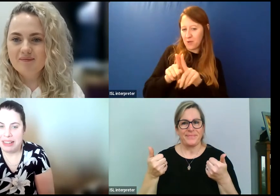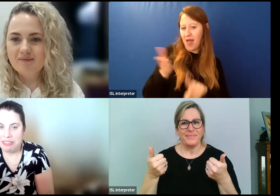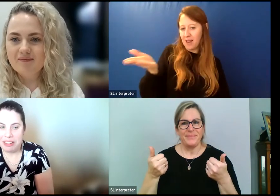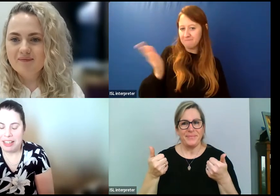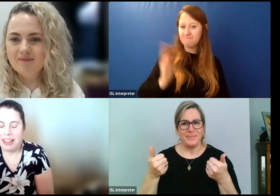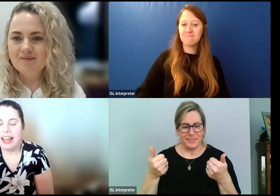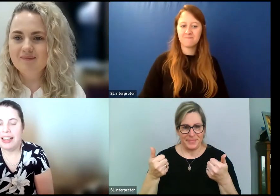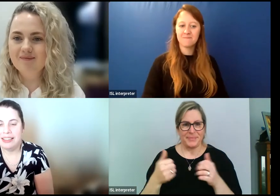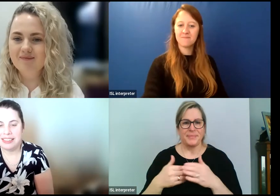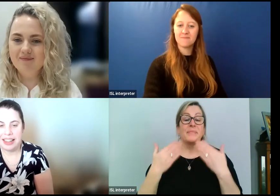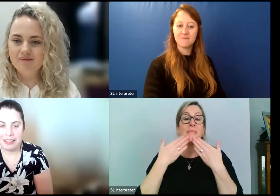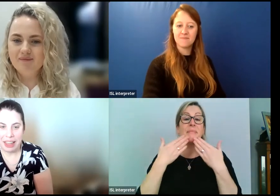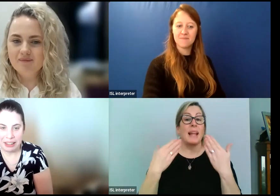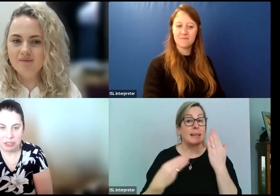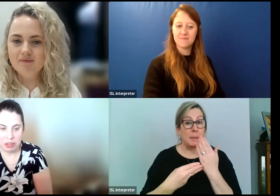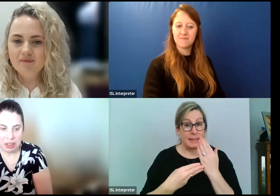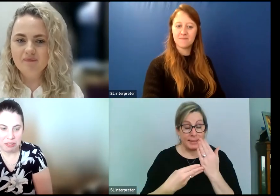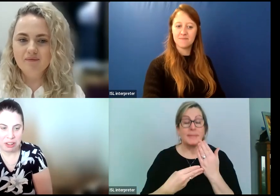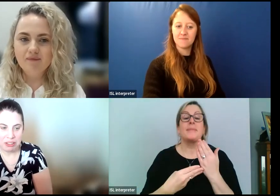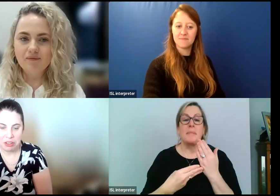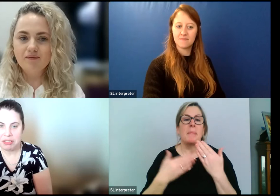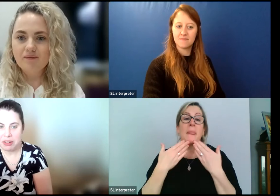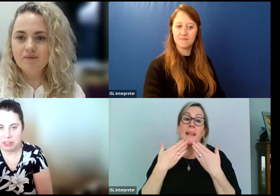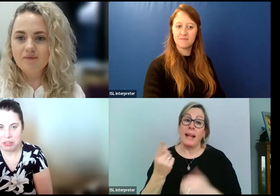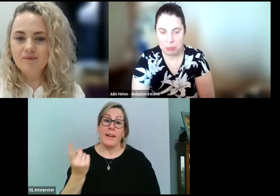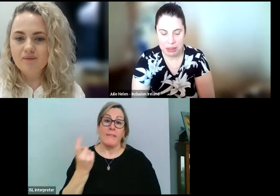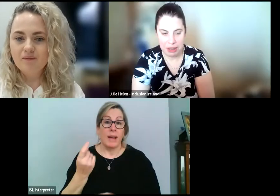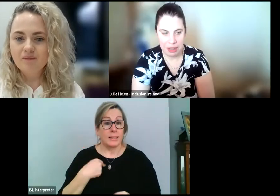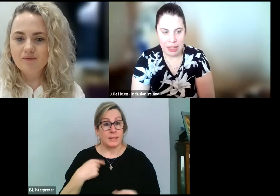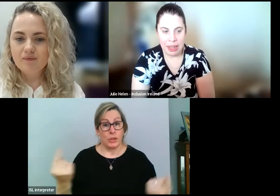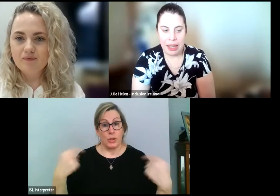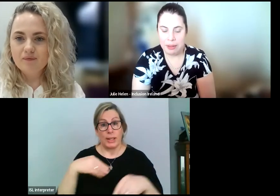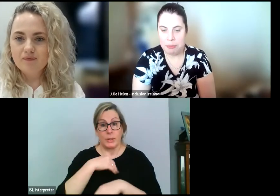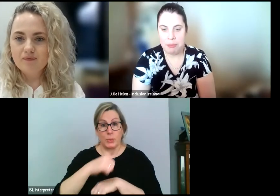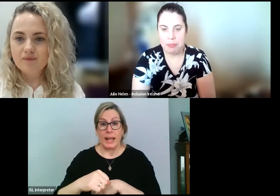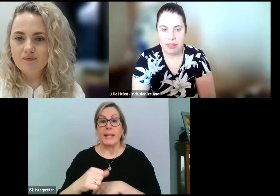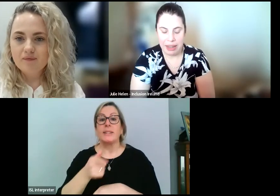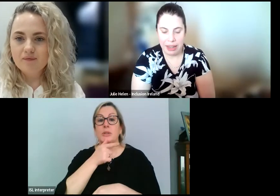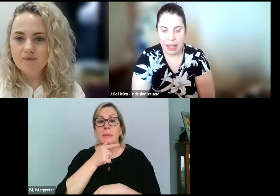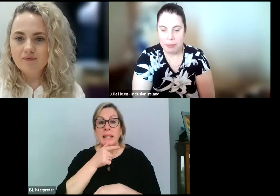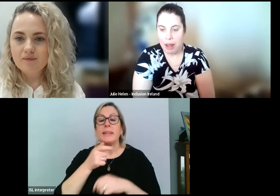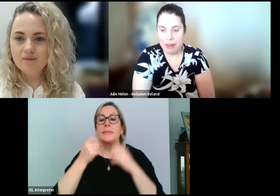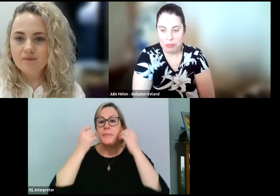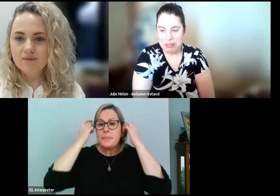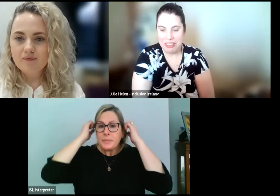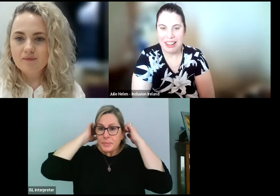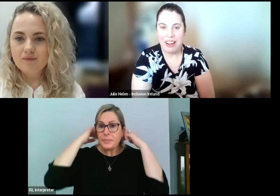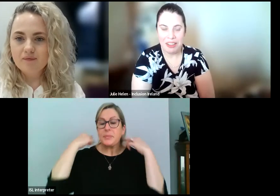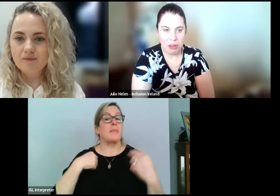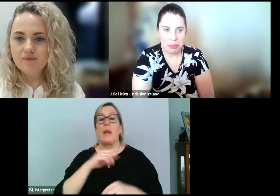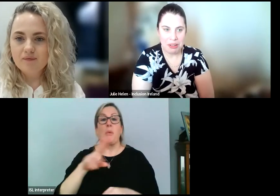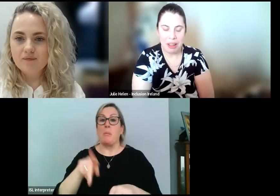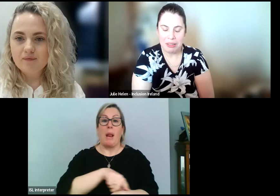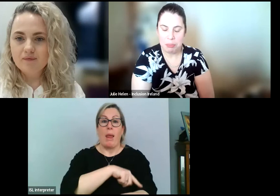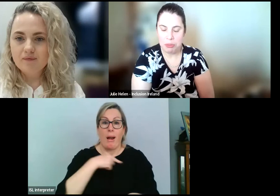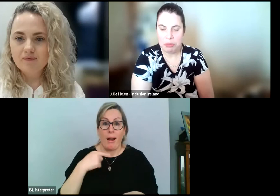Thanks a million, Faye, and thanks for inviting us here to speak today. I won't be very long at